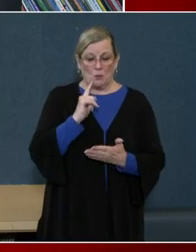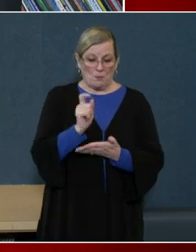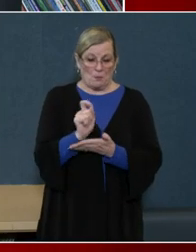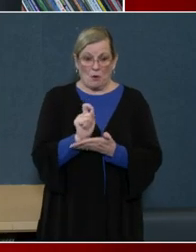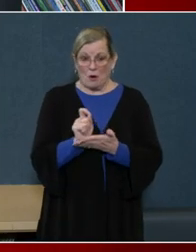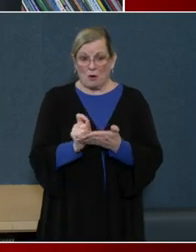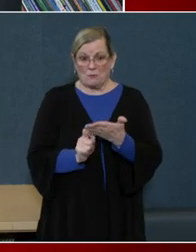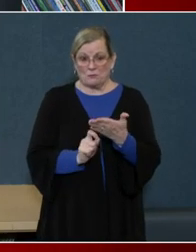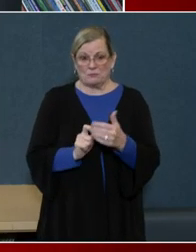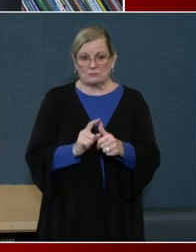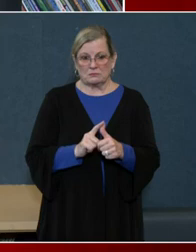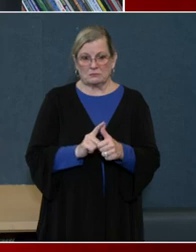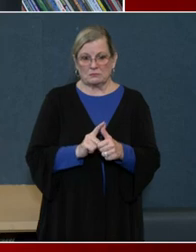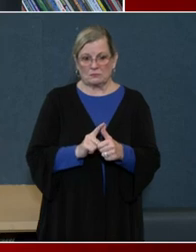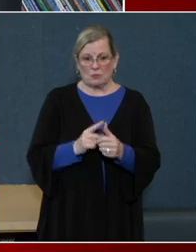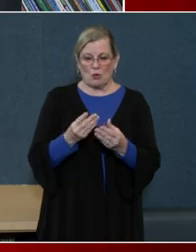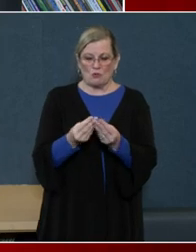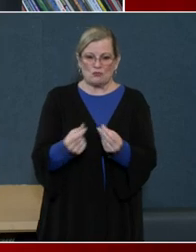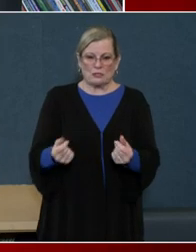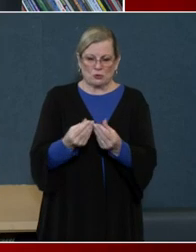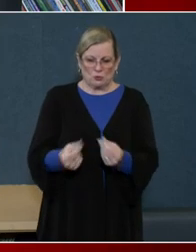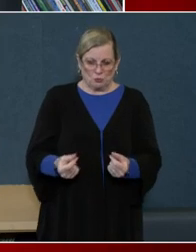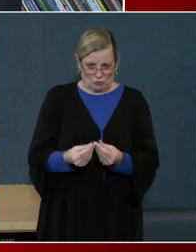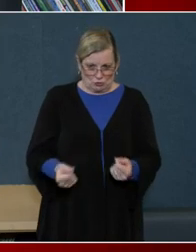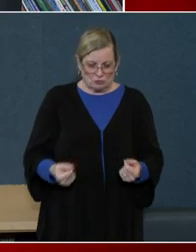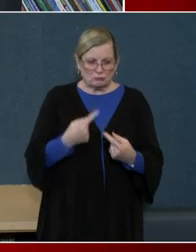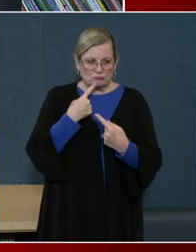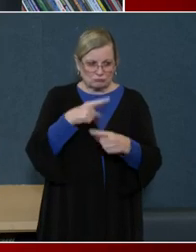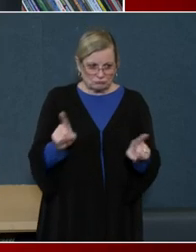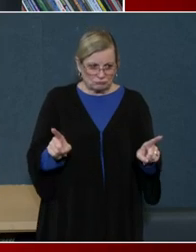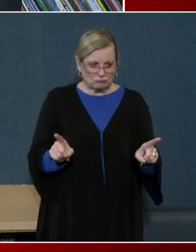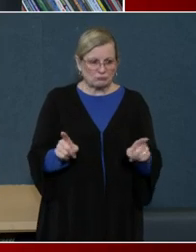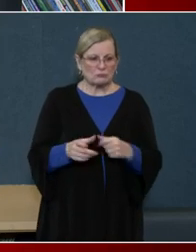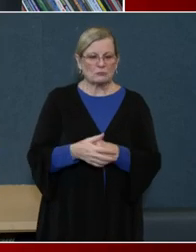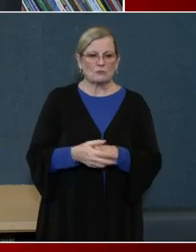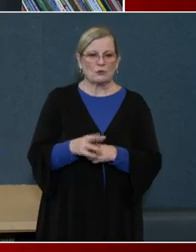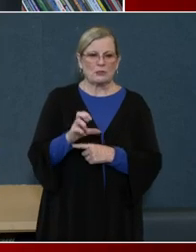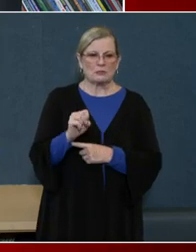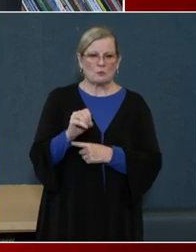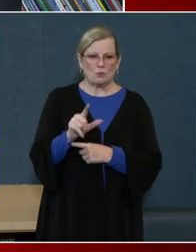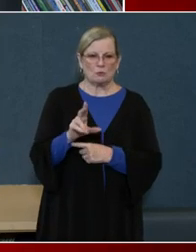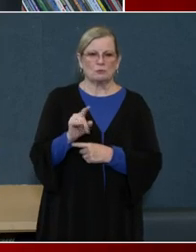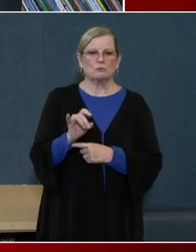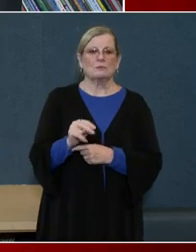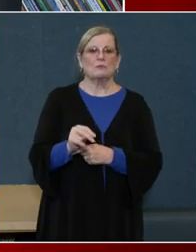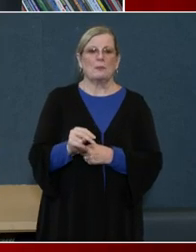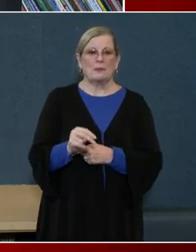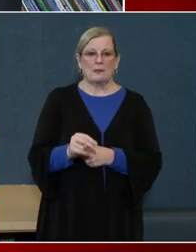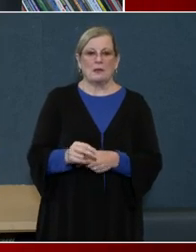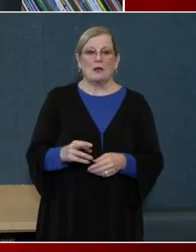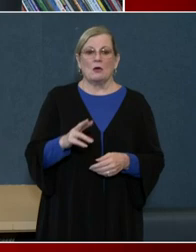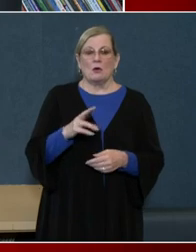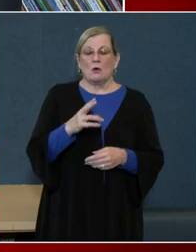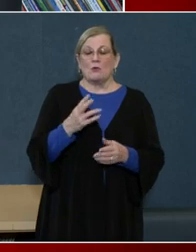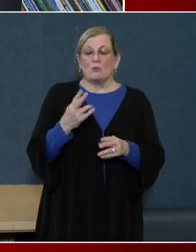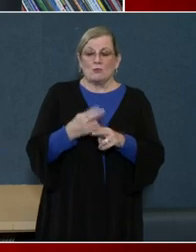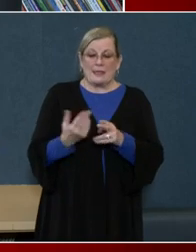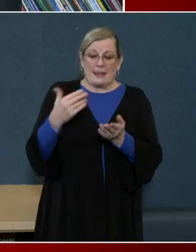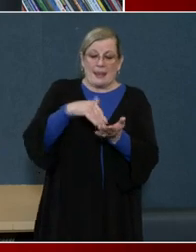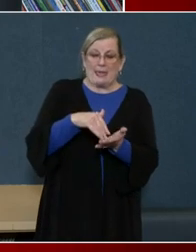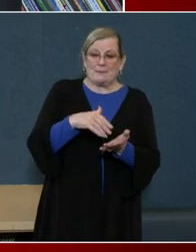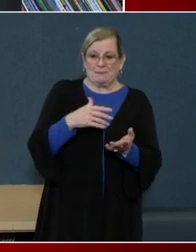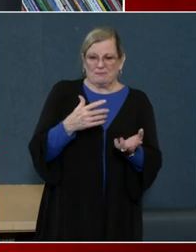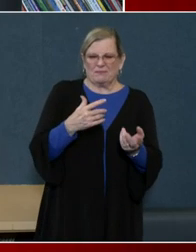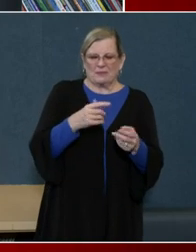resolution that's coming out of the Committee of the Whole that supports the renaming of Wilson High School. It does not select a name,